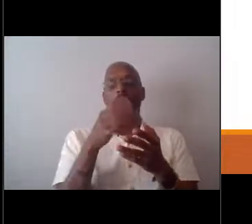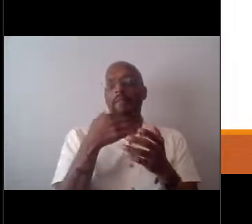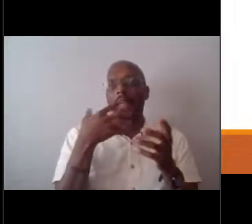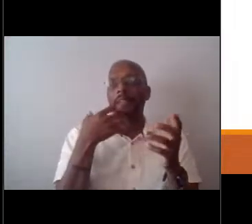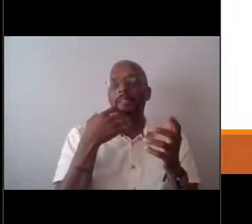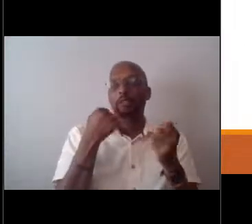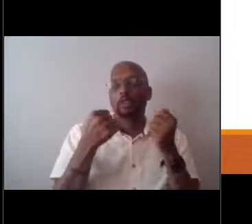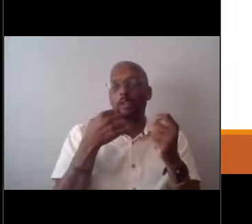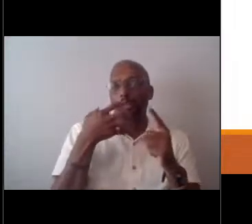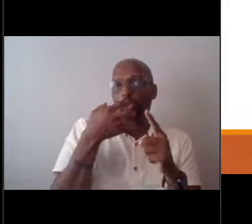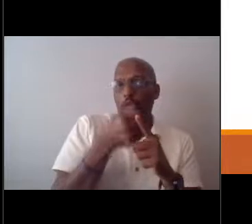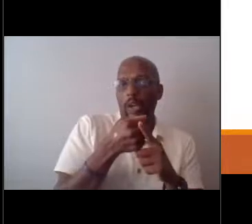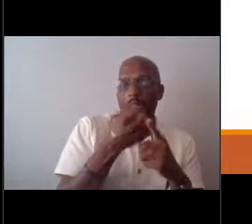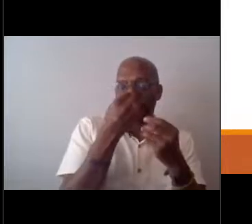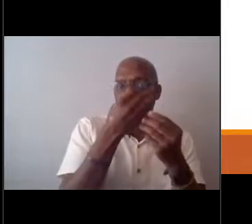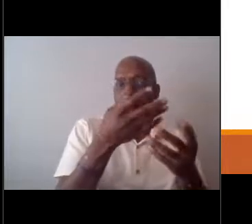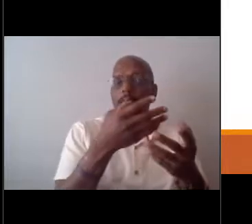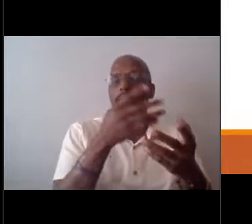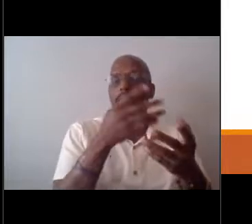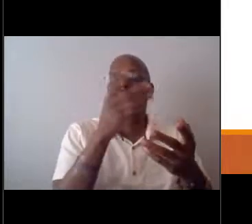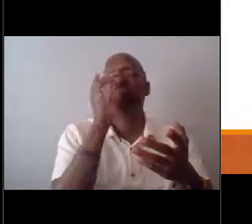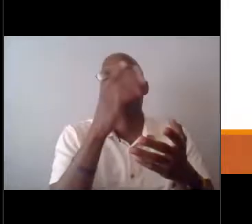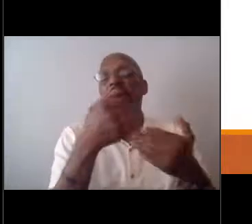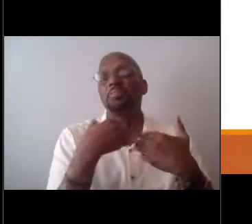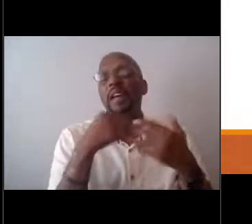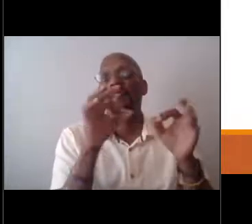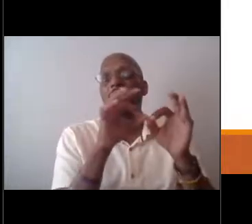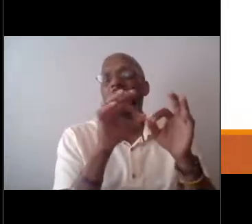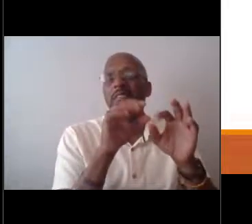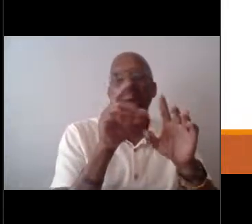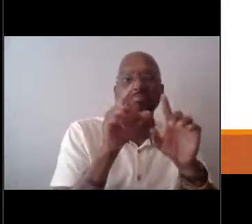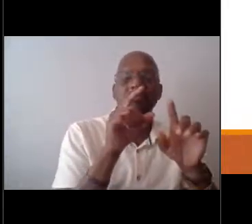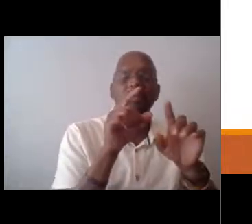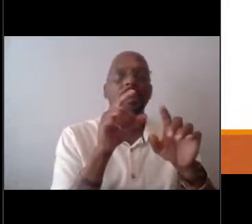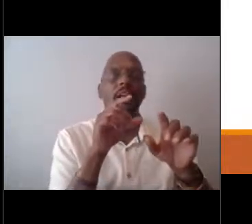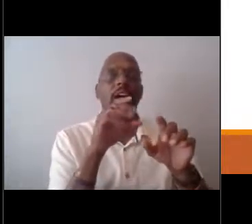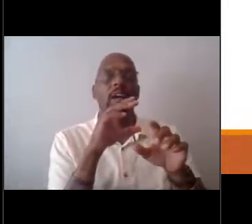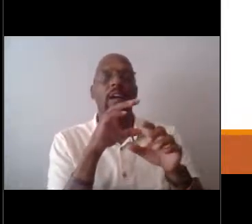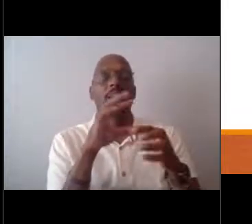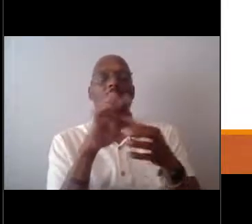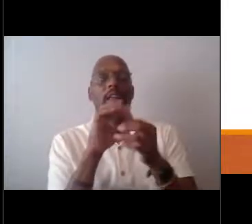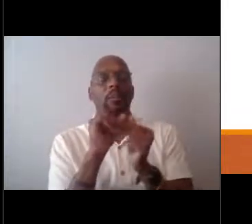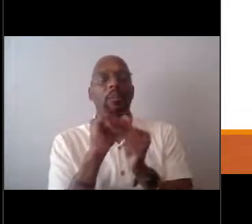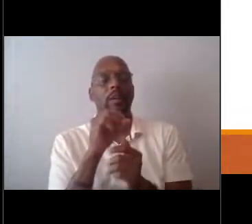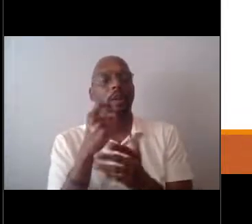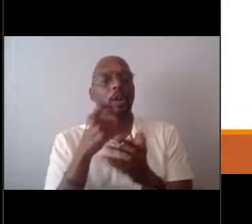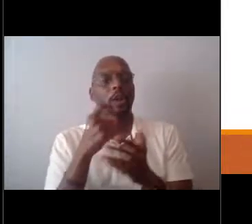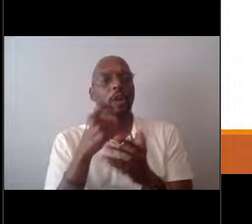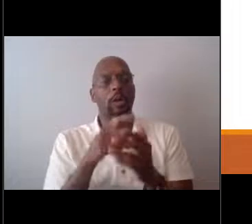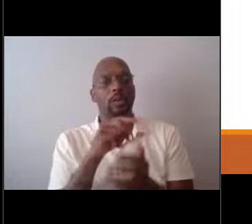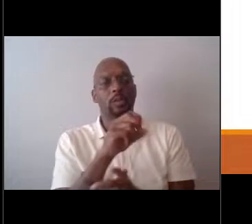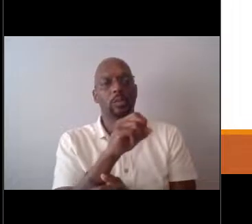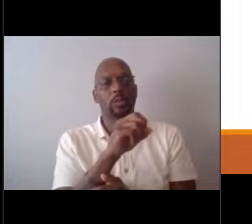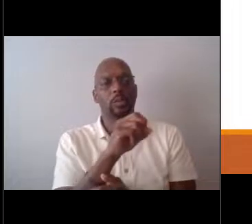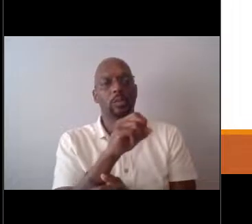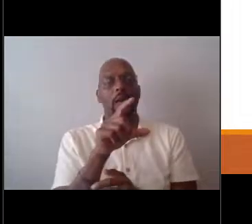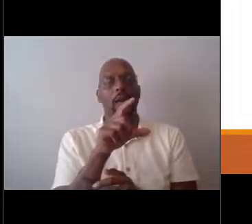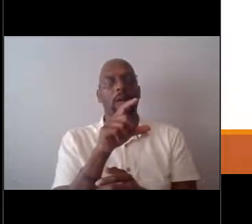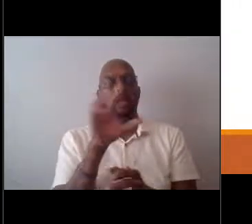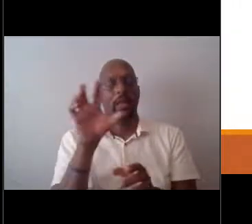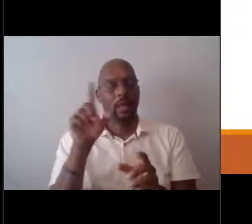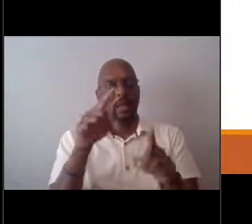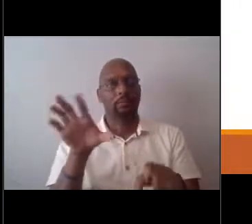on severity, utilizing values within the Caltrans benefit cost tool, and then assigned those